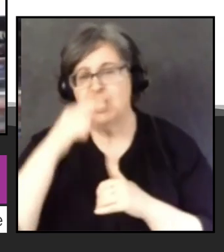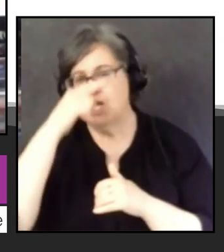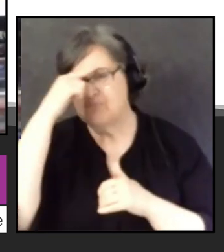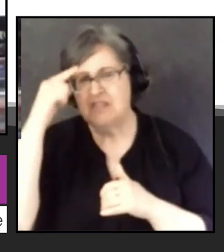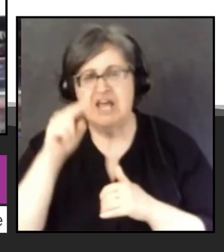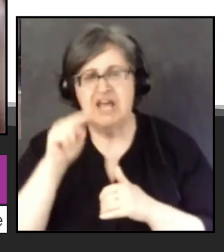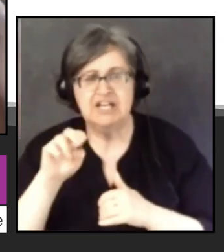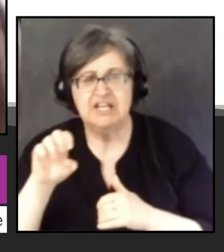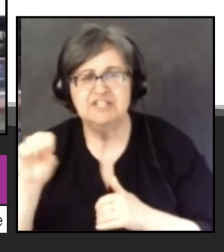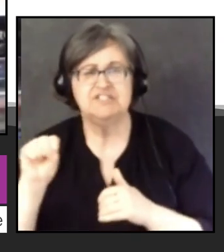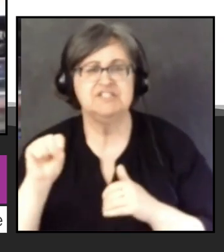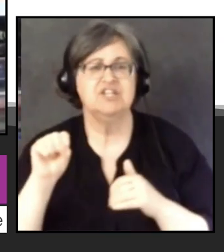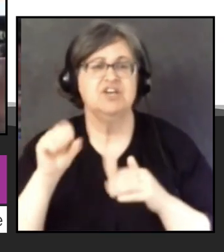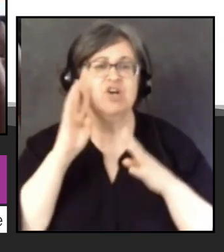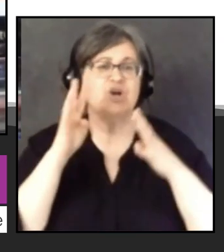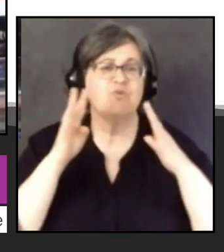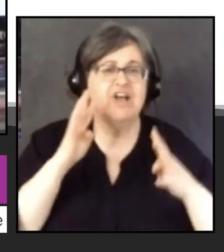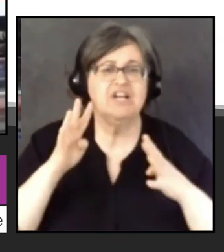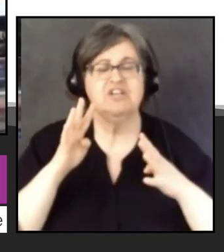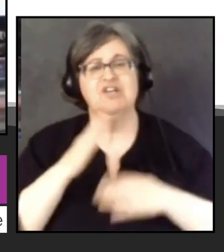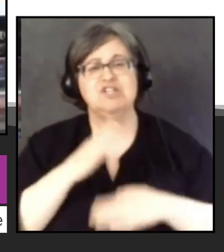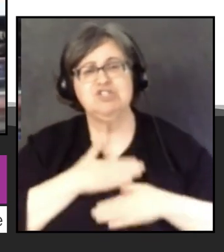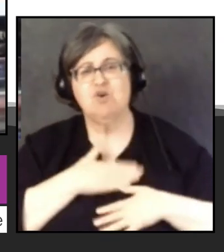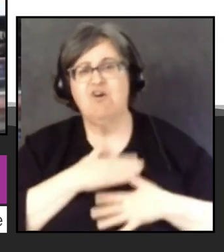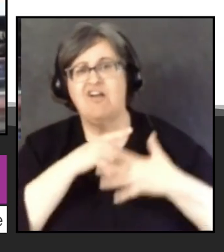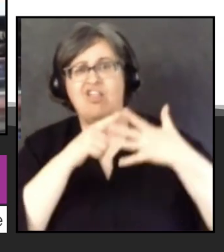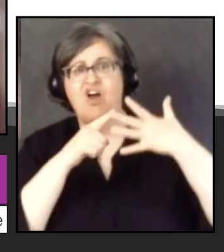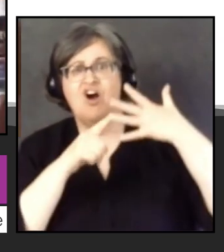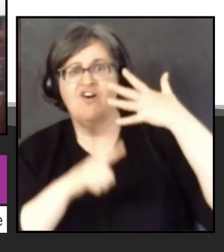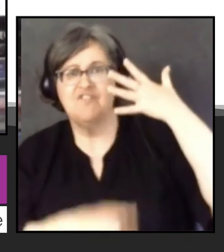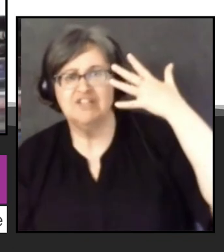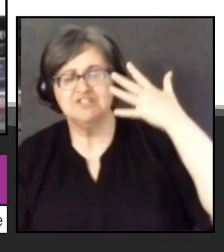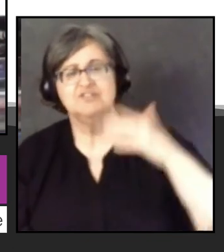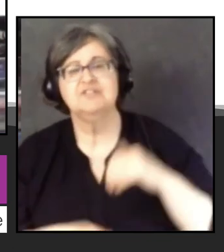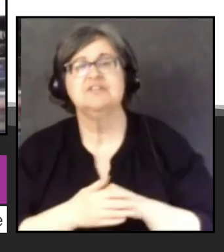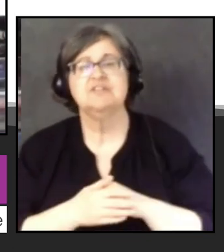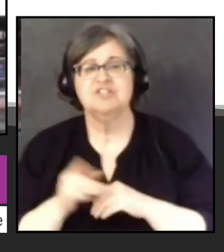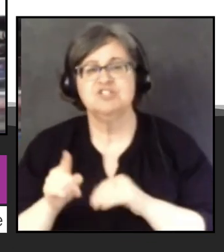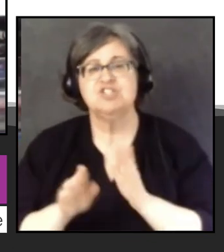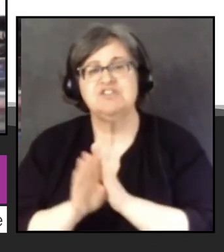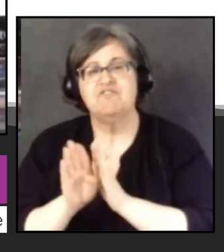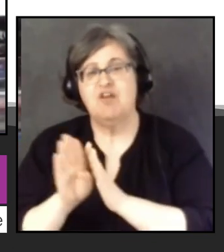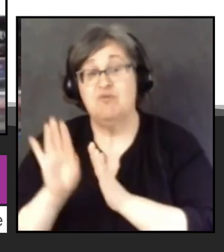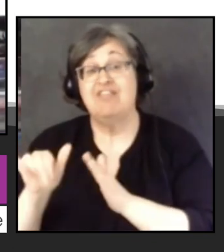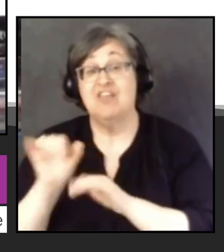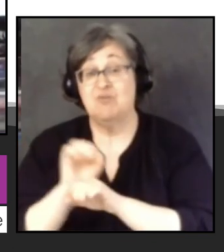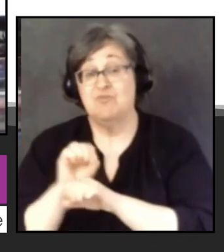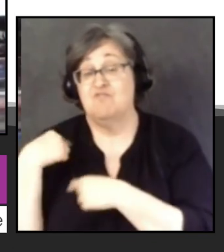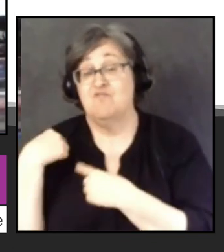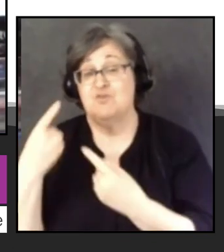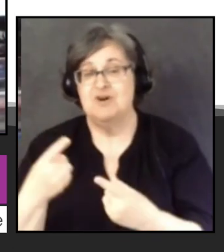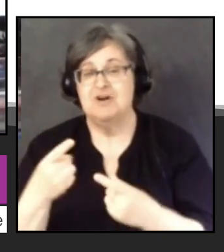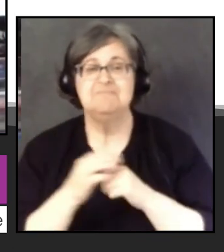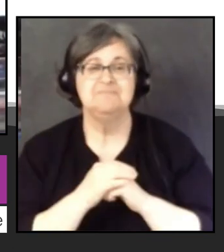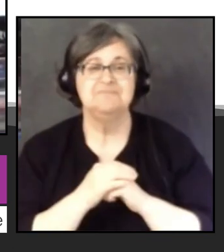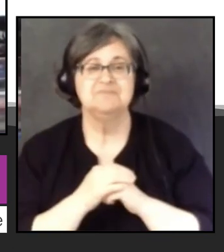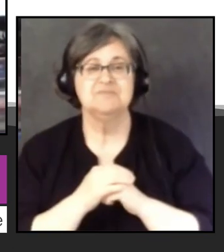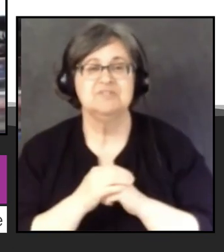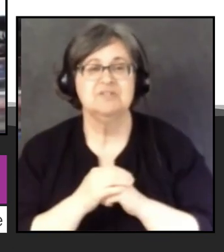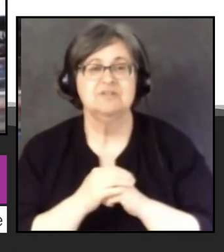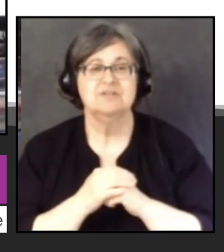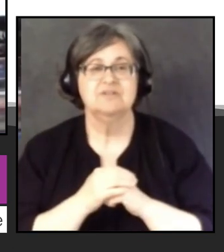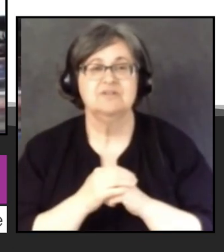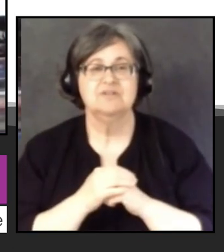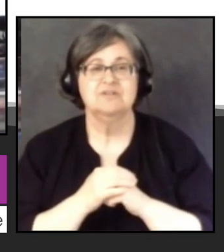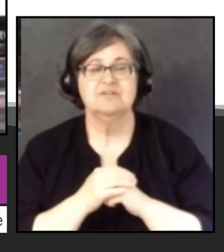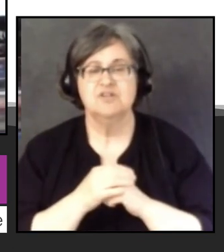and creativity and joy and all of those beautiful things. And has been developing that work for a while. There was a bidding